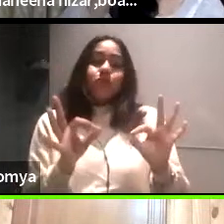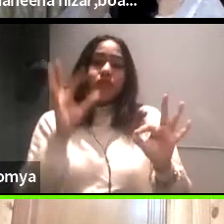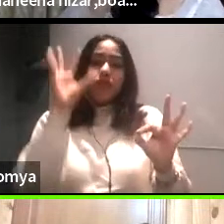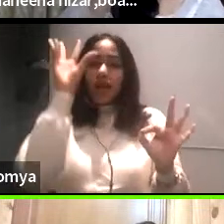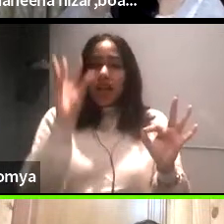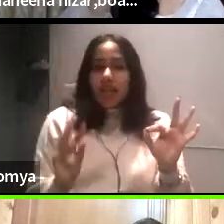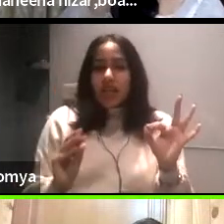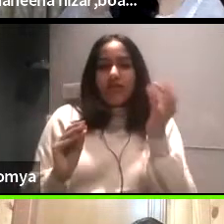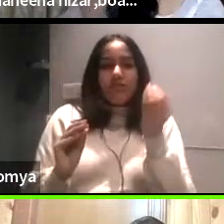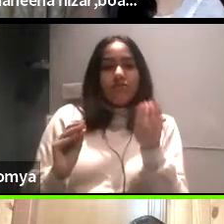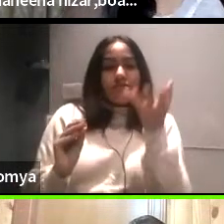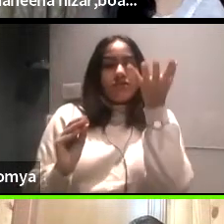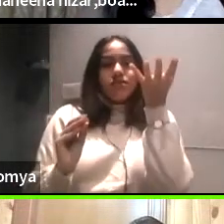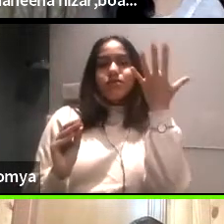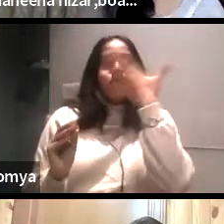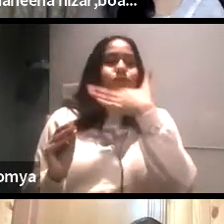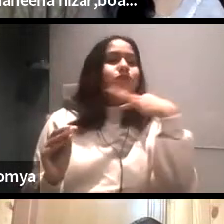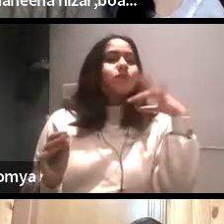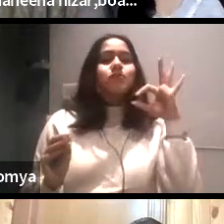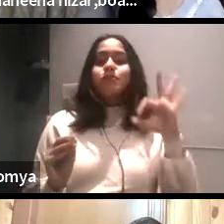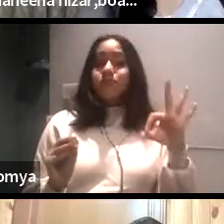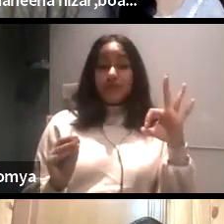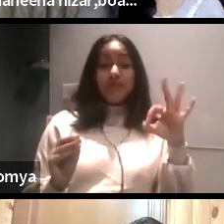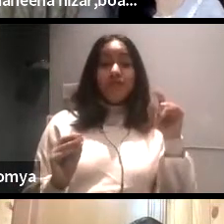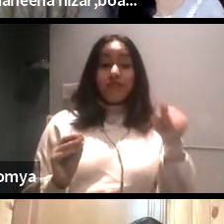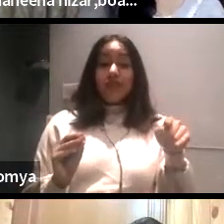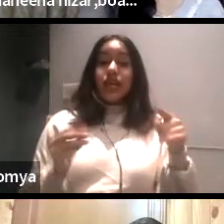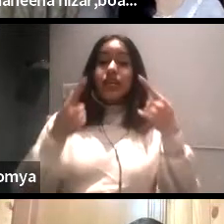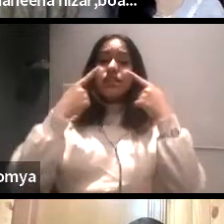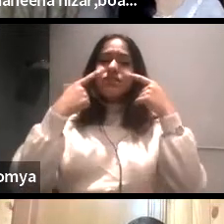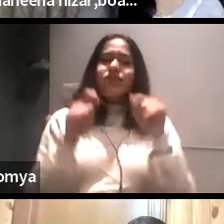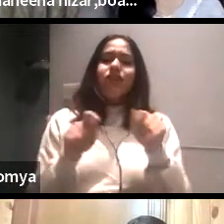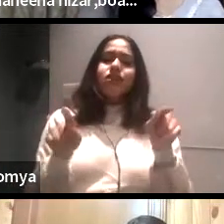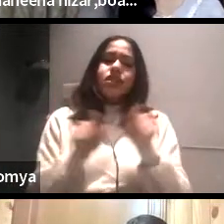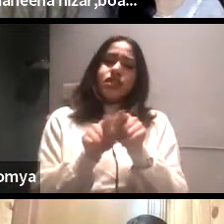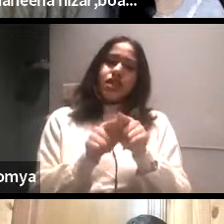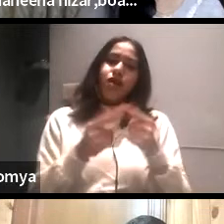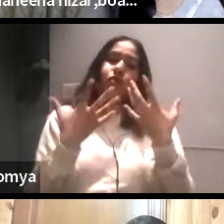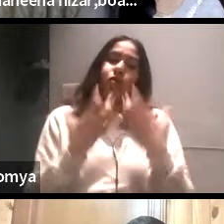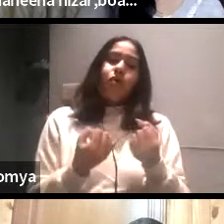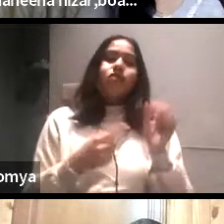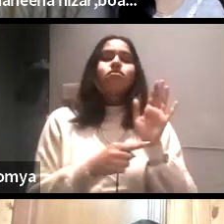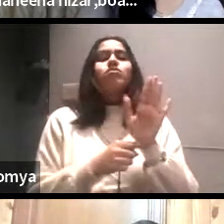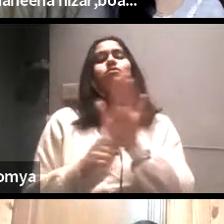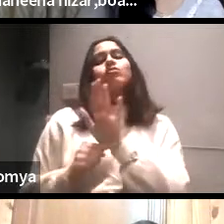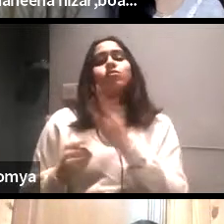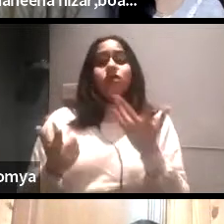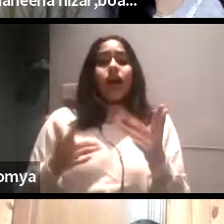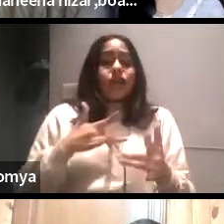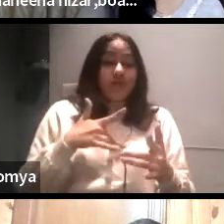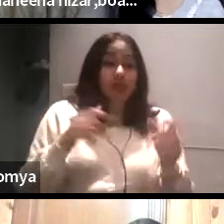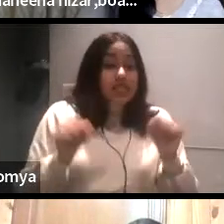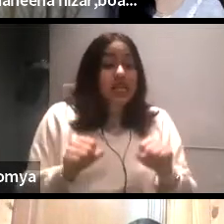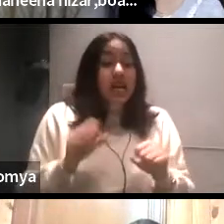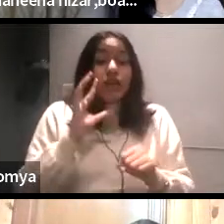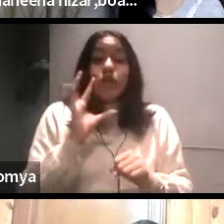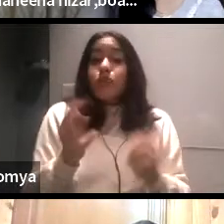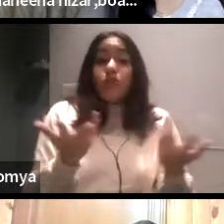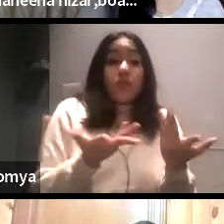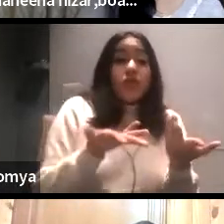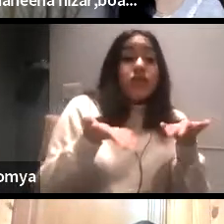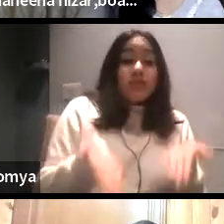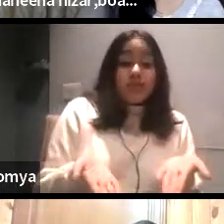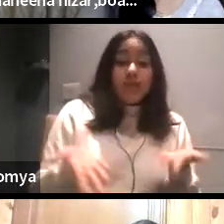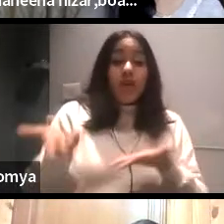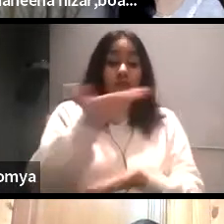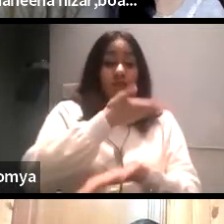dim lights. So these are some of the things which we try to bring about. And I really feel what's very important right now